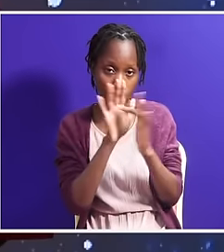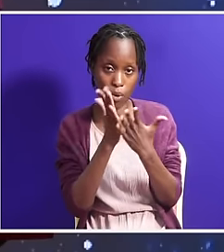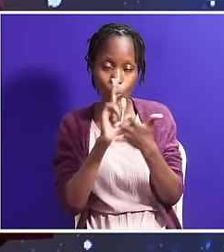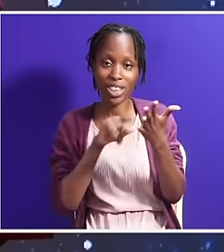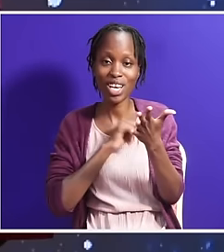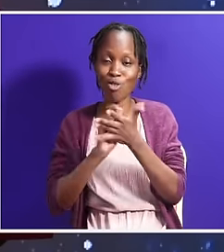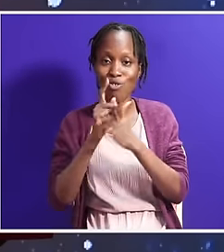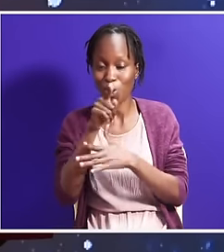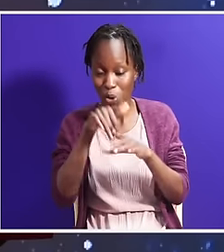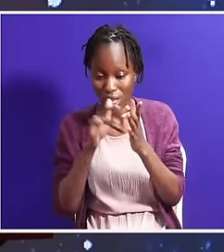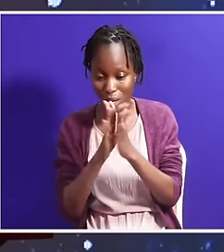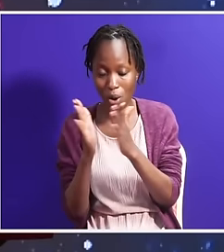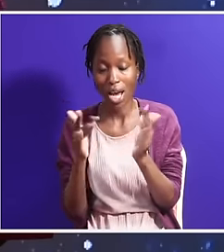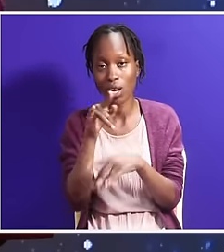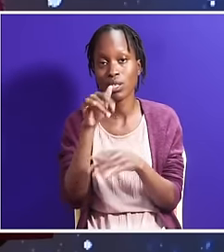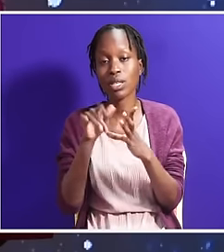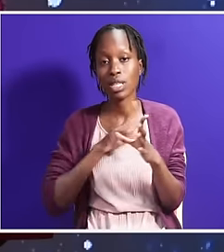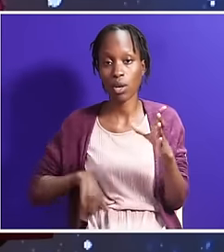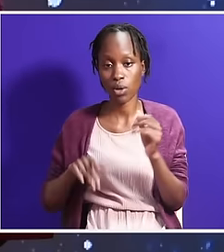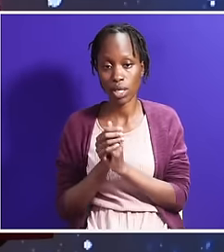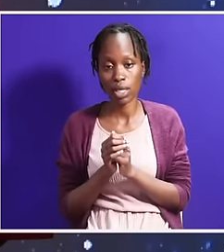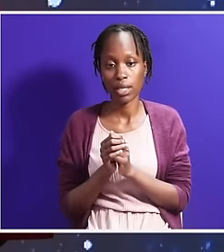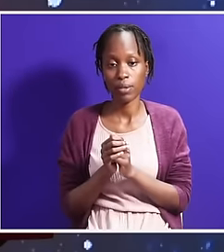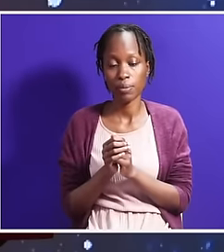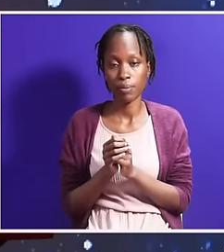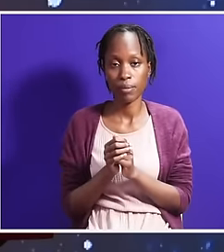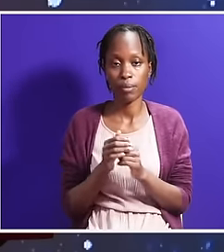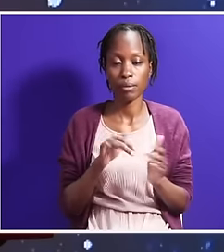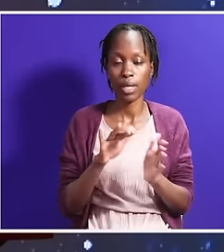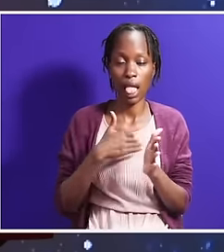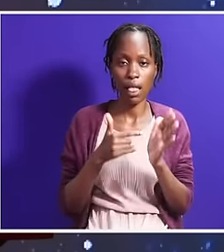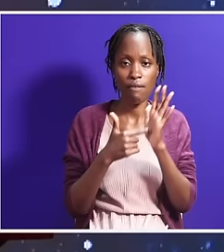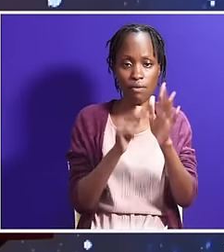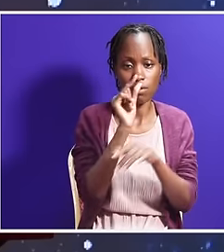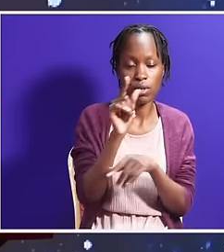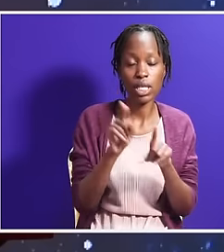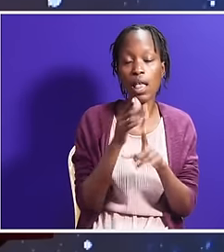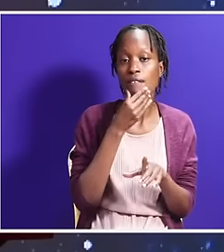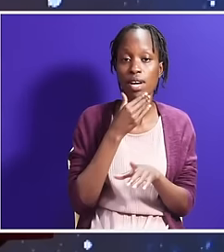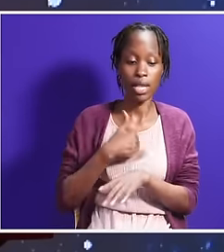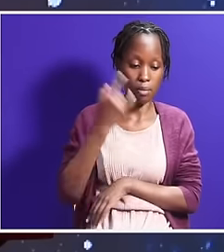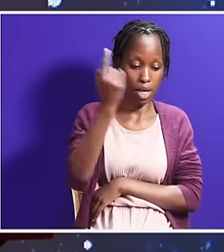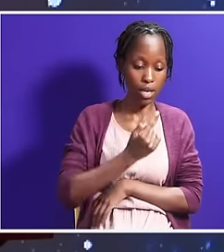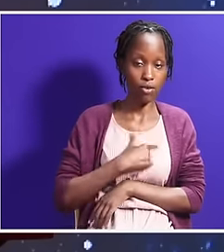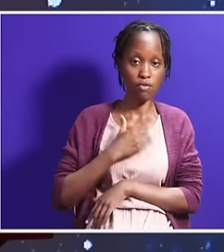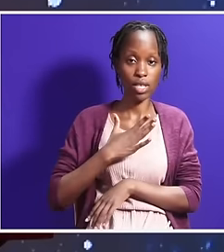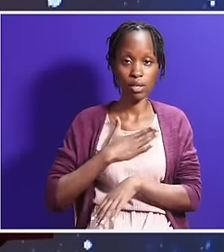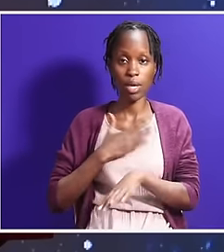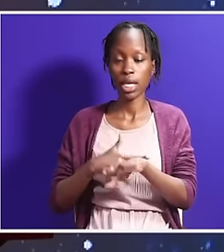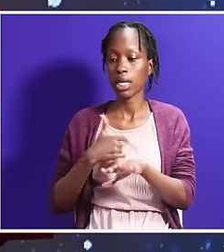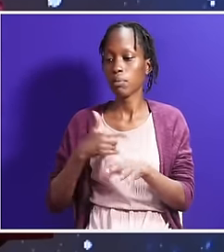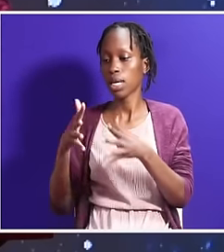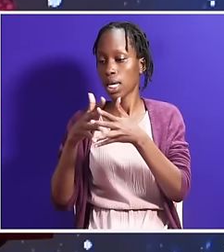Encourage yourself in the Lord. As an illustration, it's a really short one. My dad came to visit us when we were in Chicago